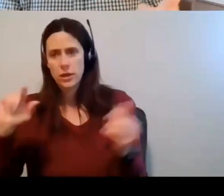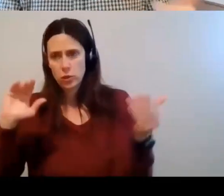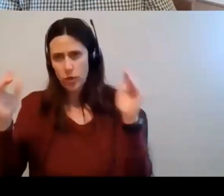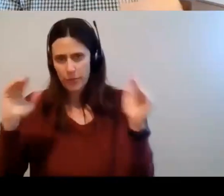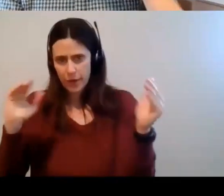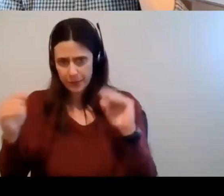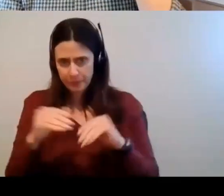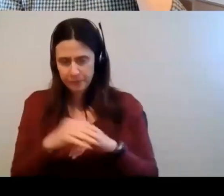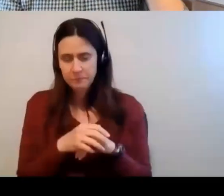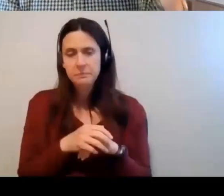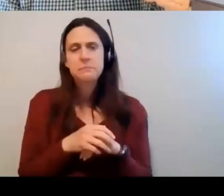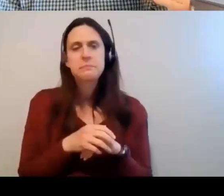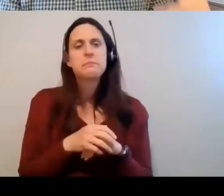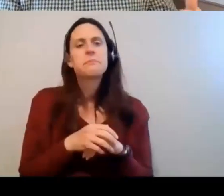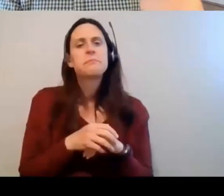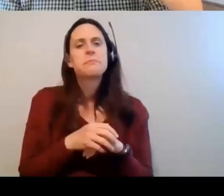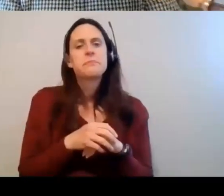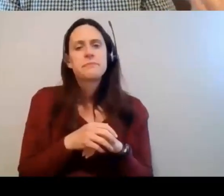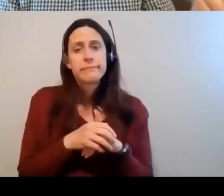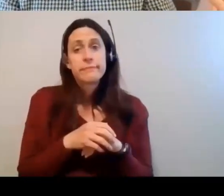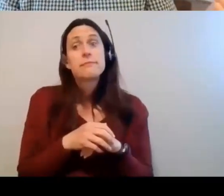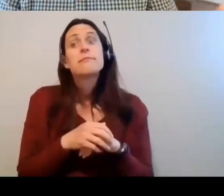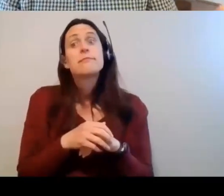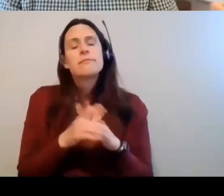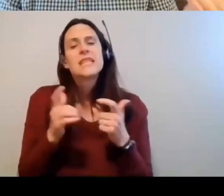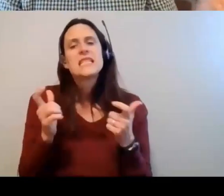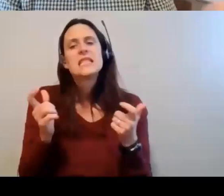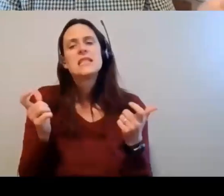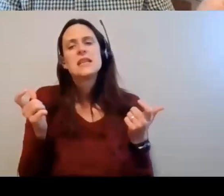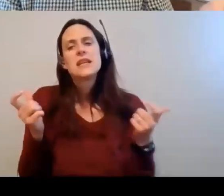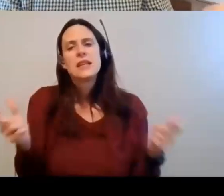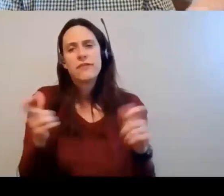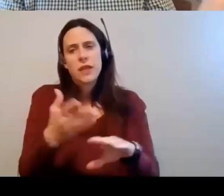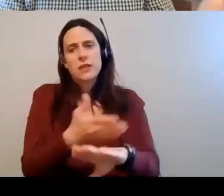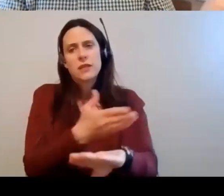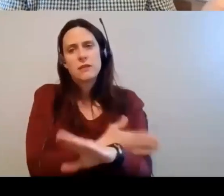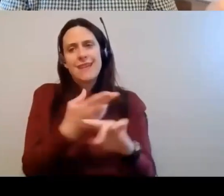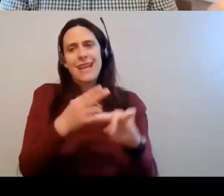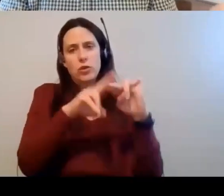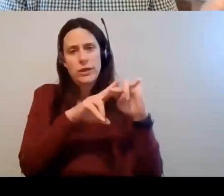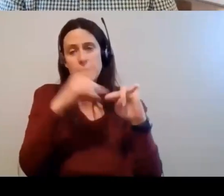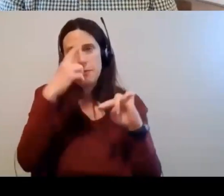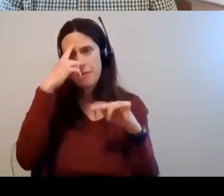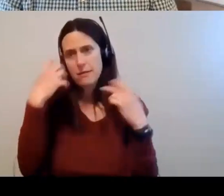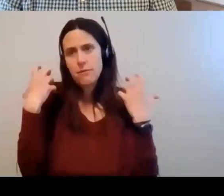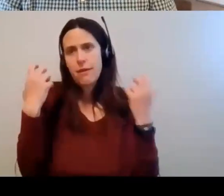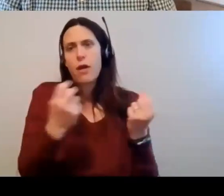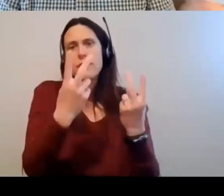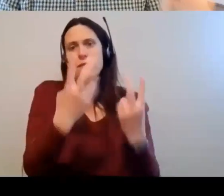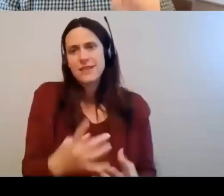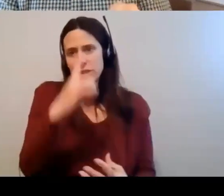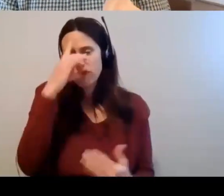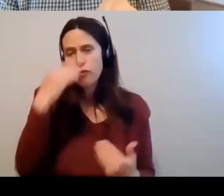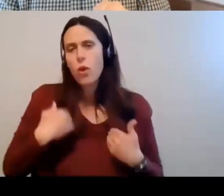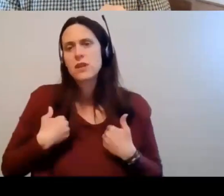And what this shows us is that there's been a significant increase in mental health visits to the emergency department for young